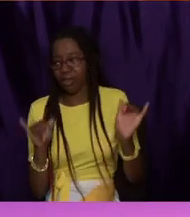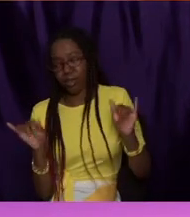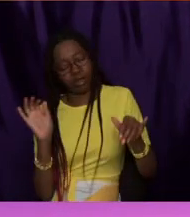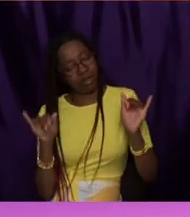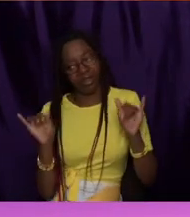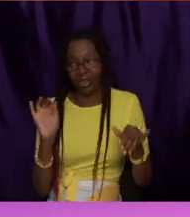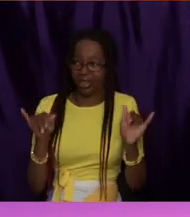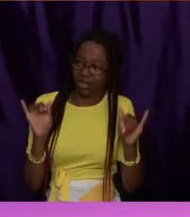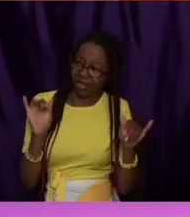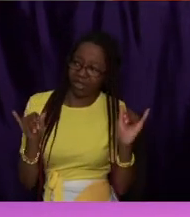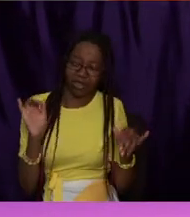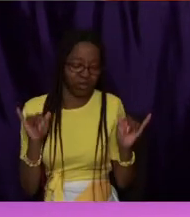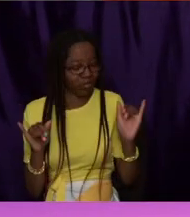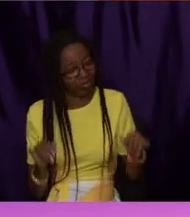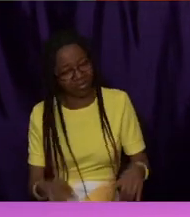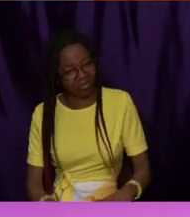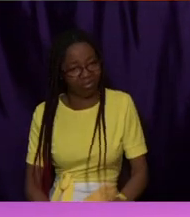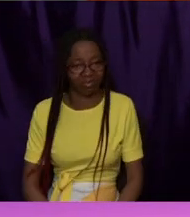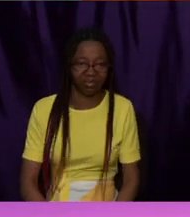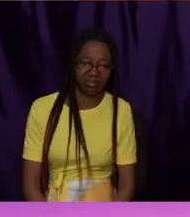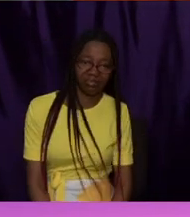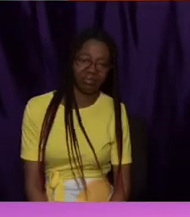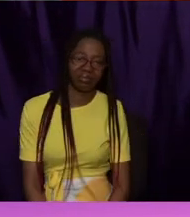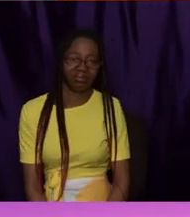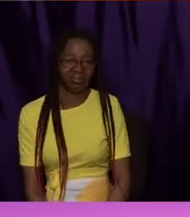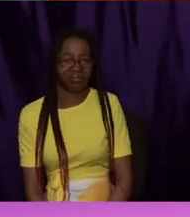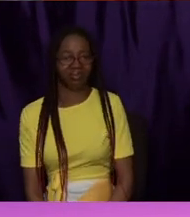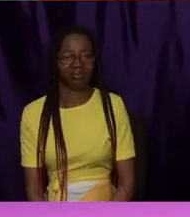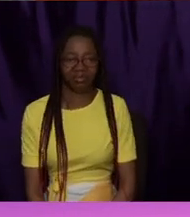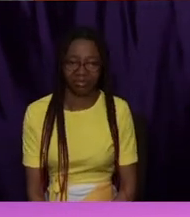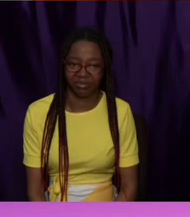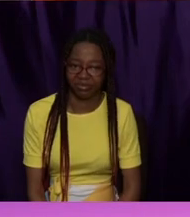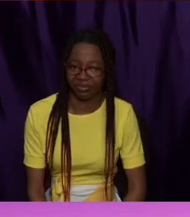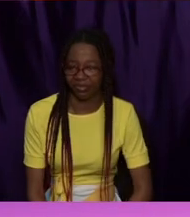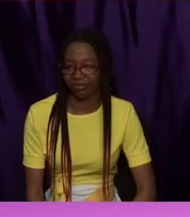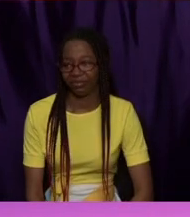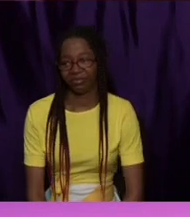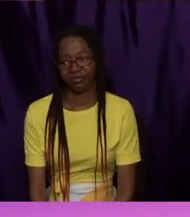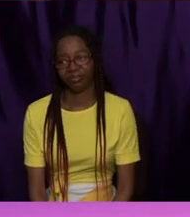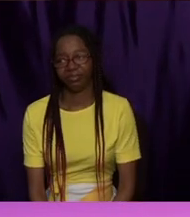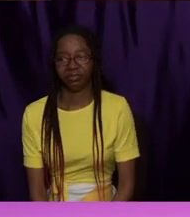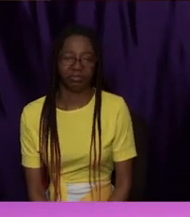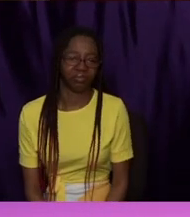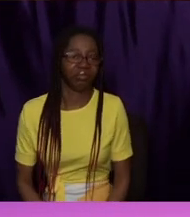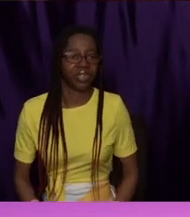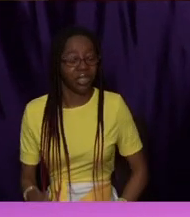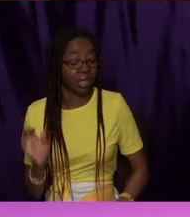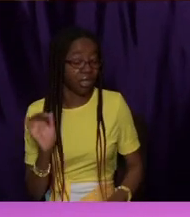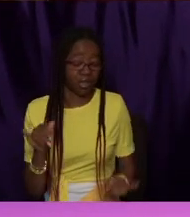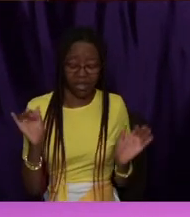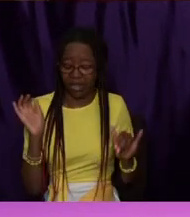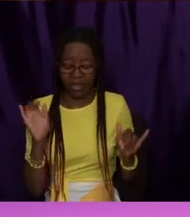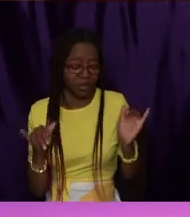Yeah. Hey.